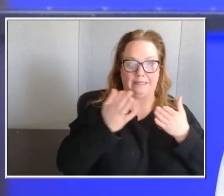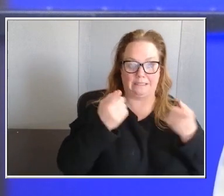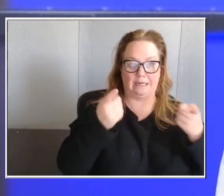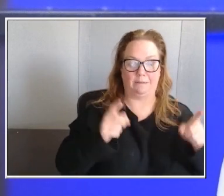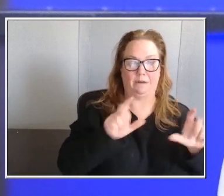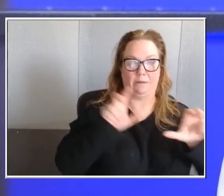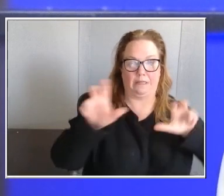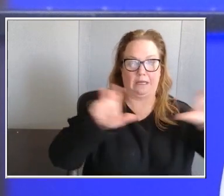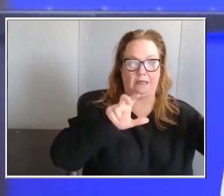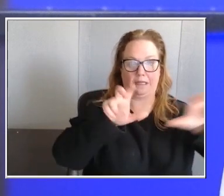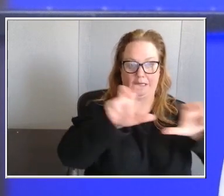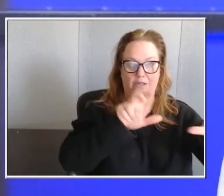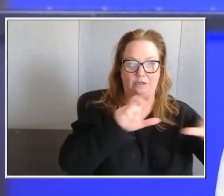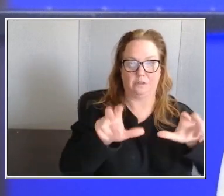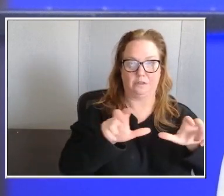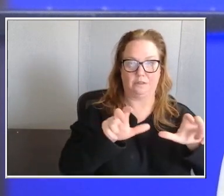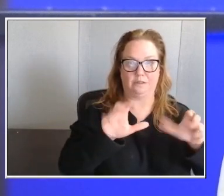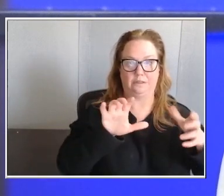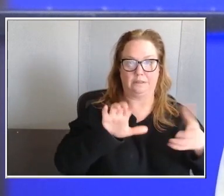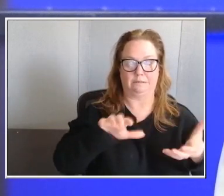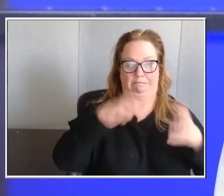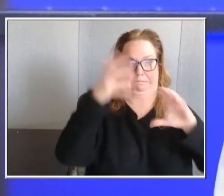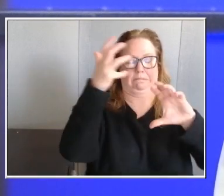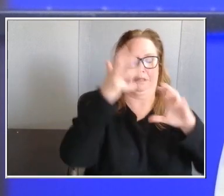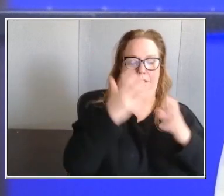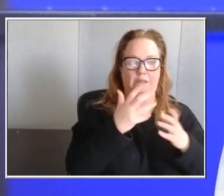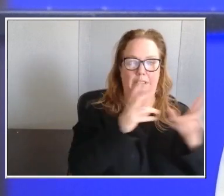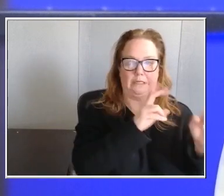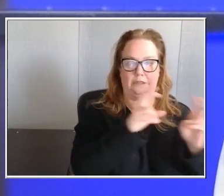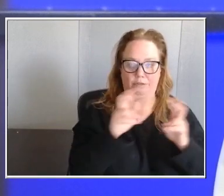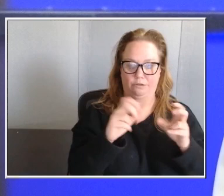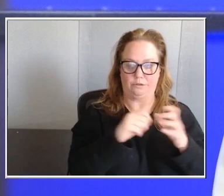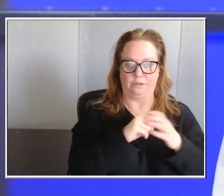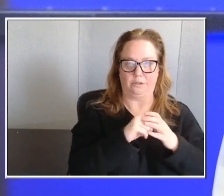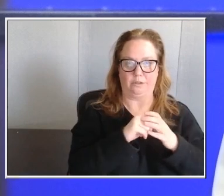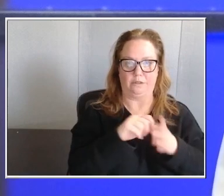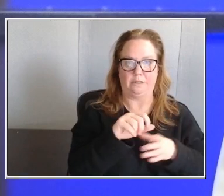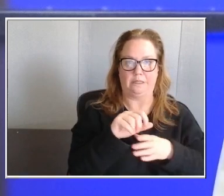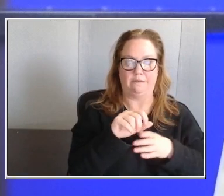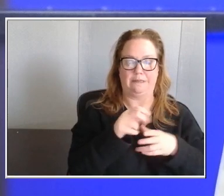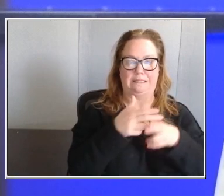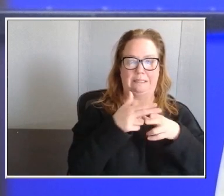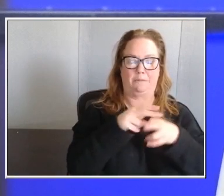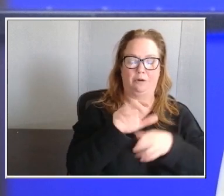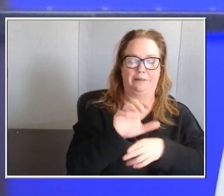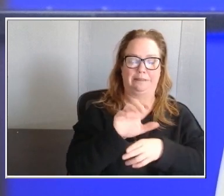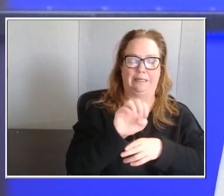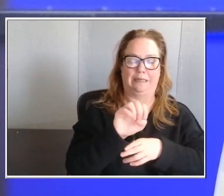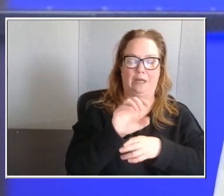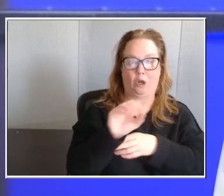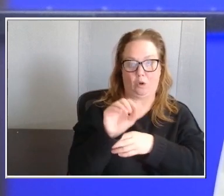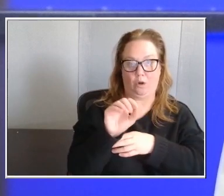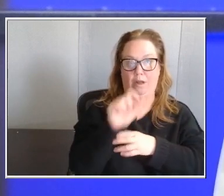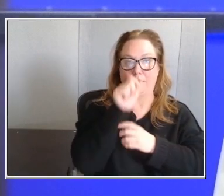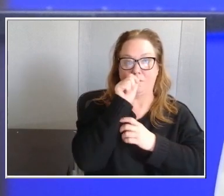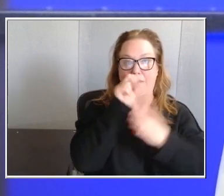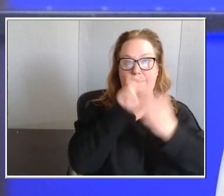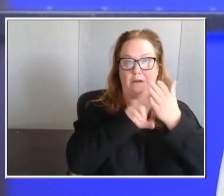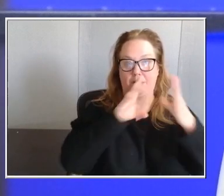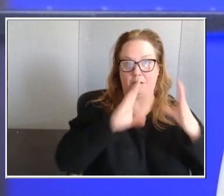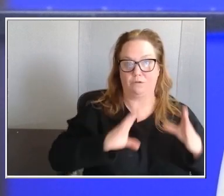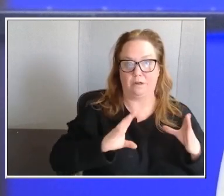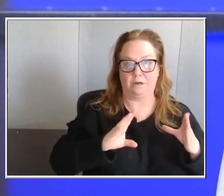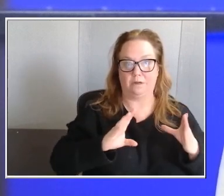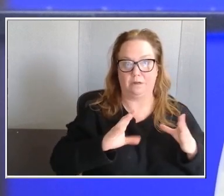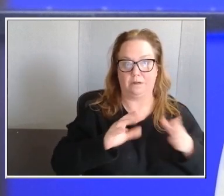allocation, some missteps with it, I believe. They have an interim CEO right now. They are a private contractor